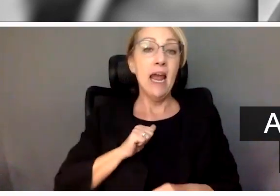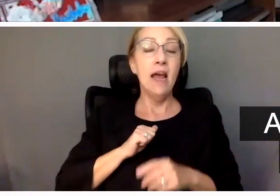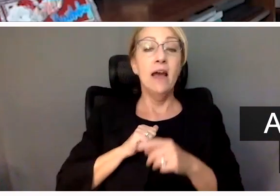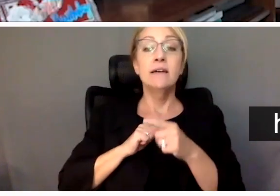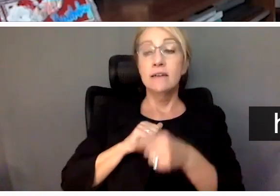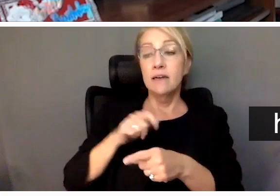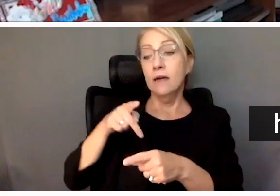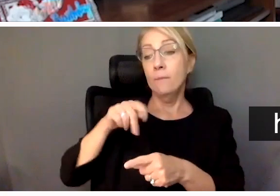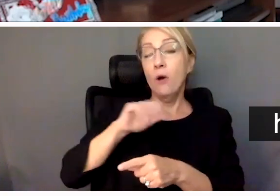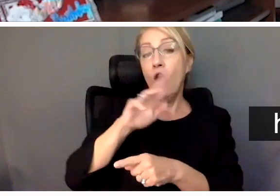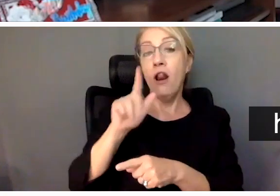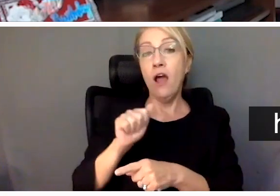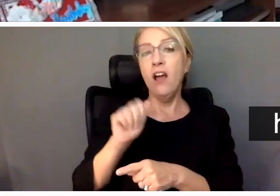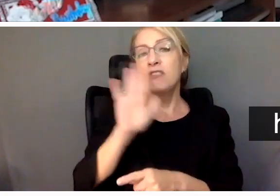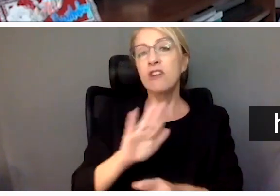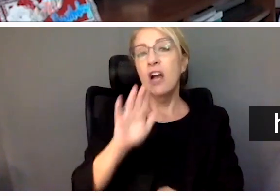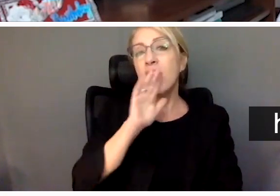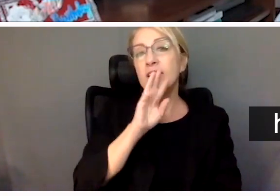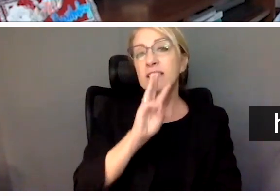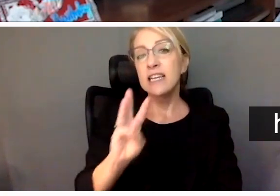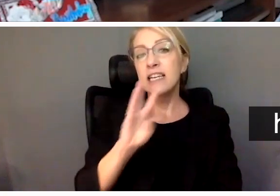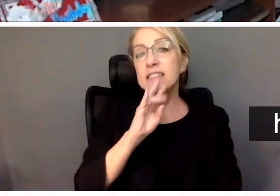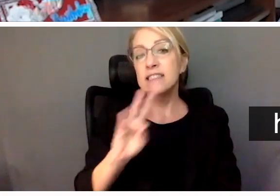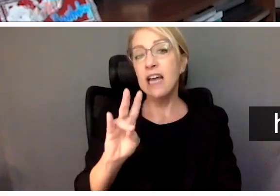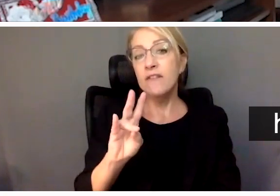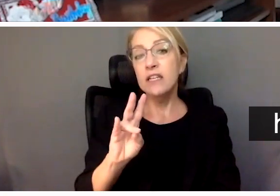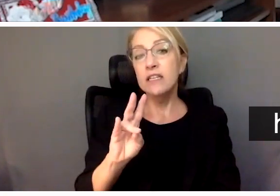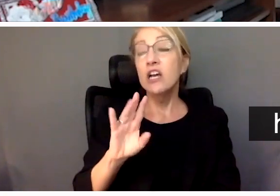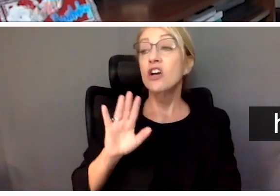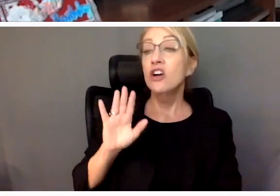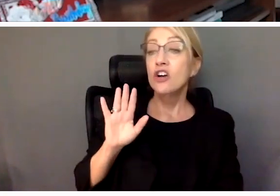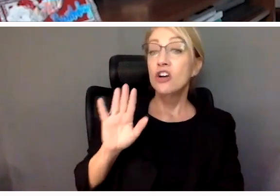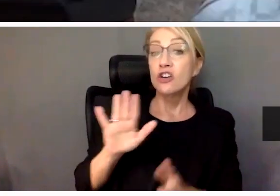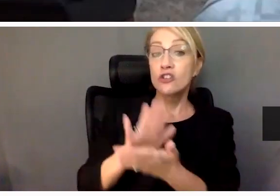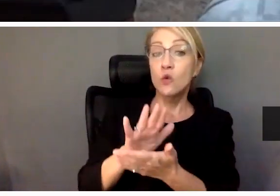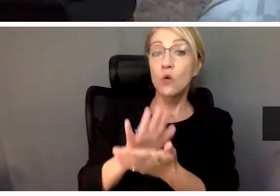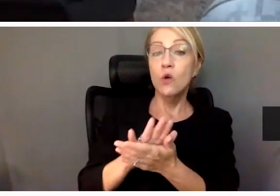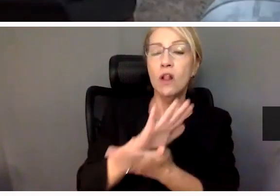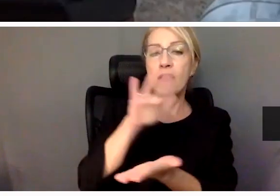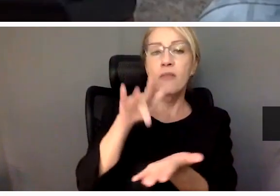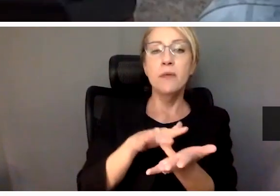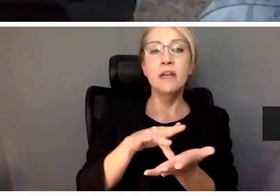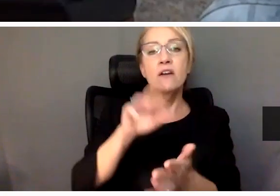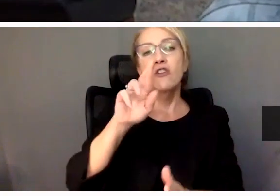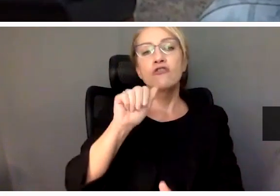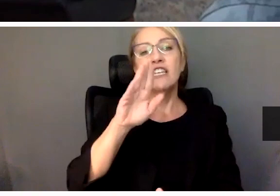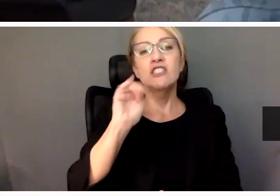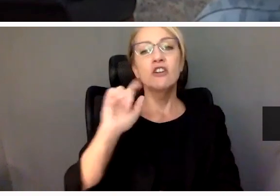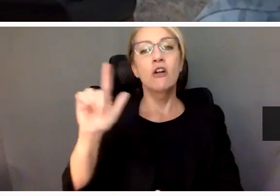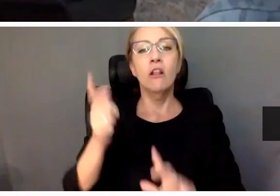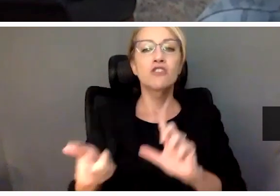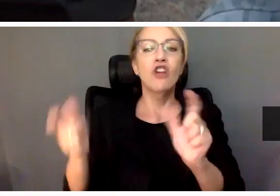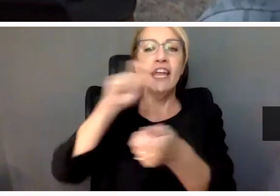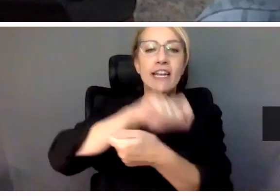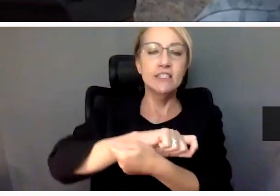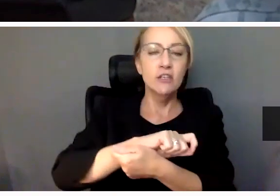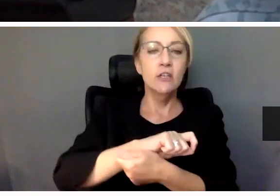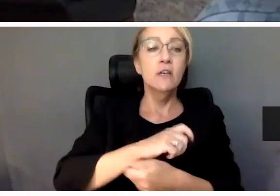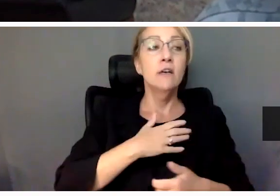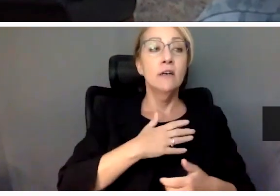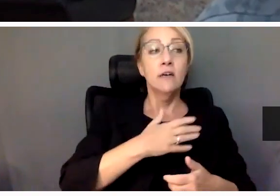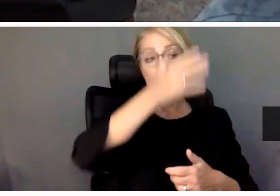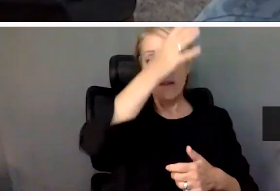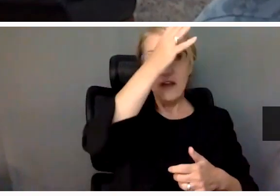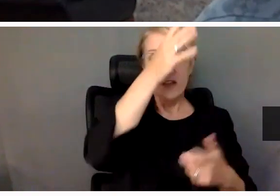6 or 7 years old, her school was in the midst of racial transition. As my father tried to help me to understand it,